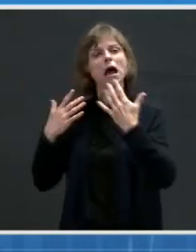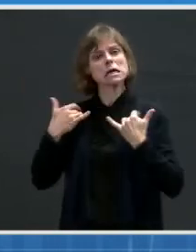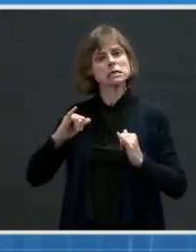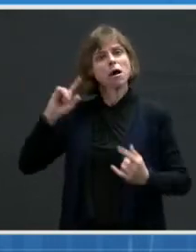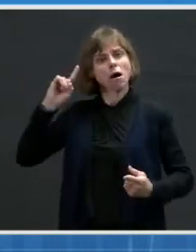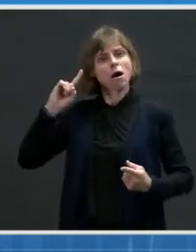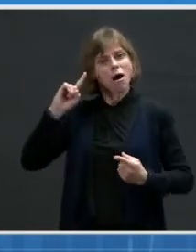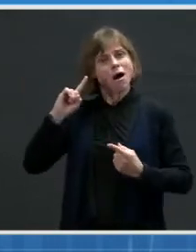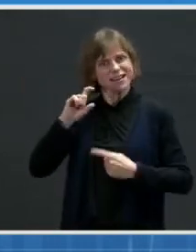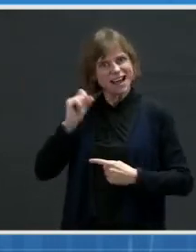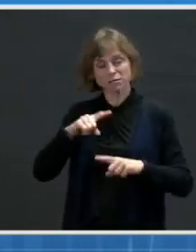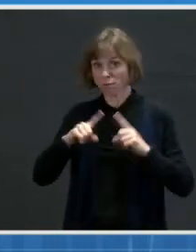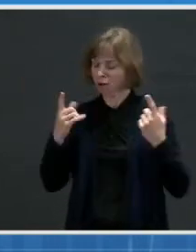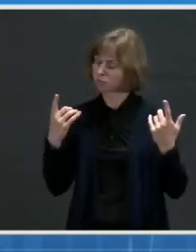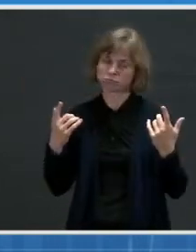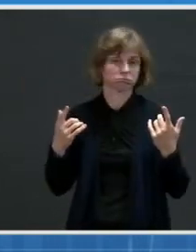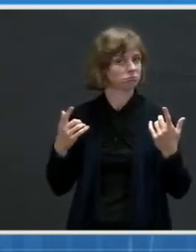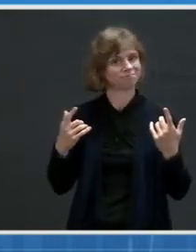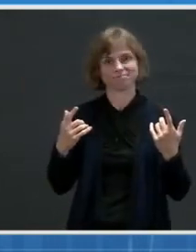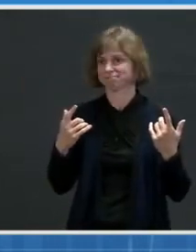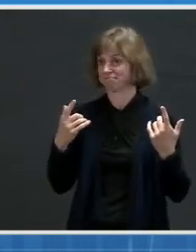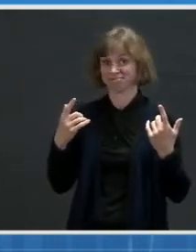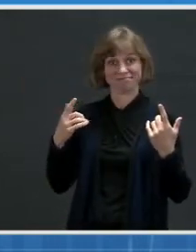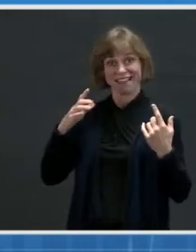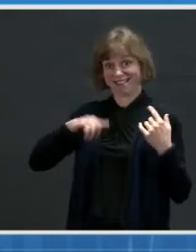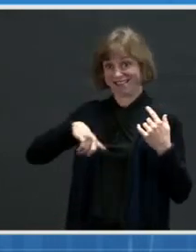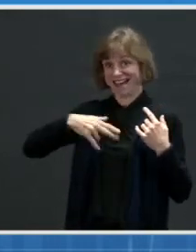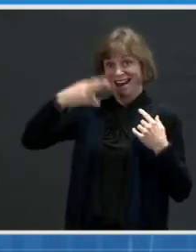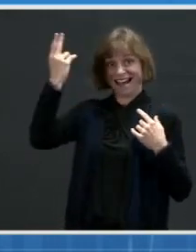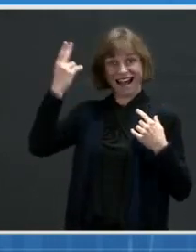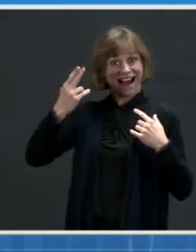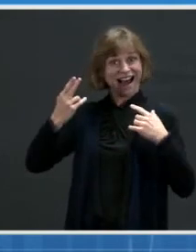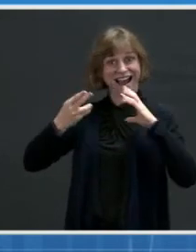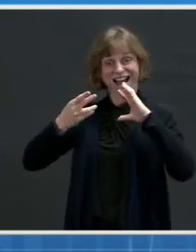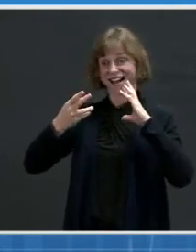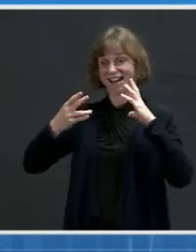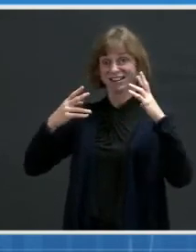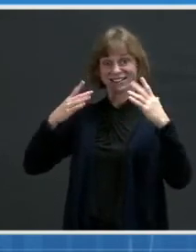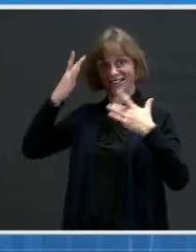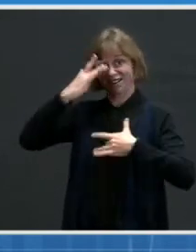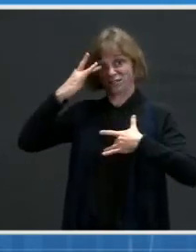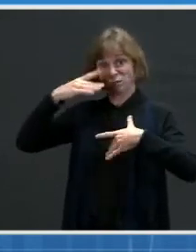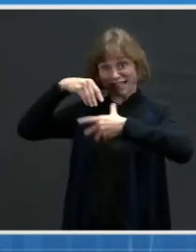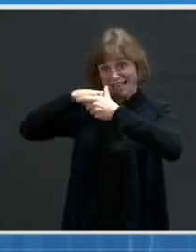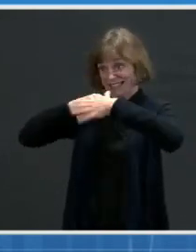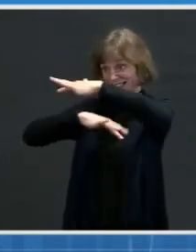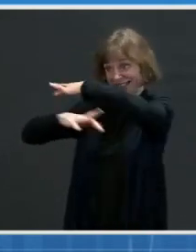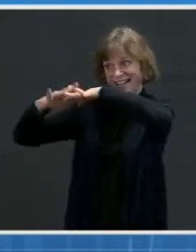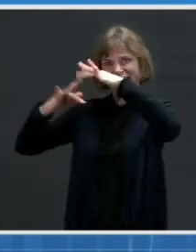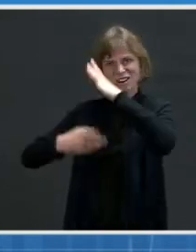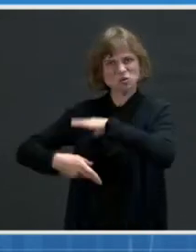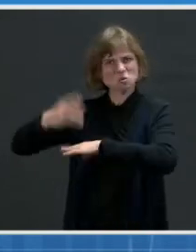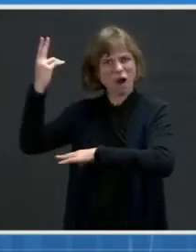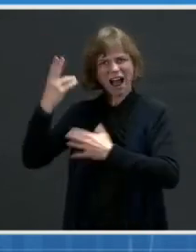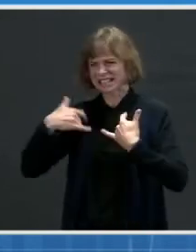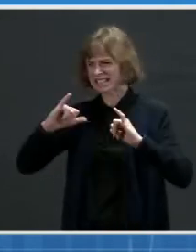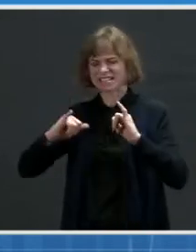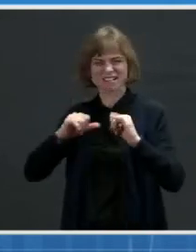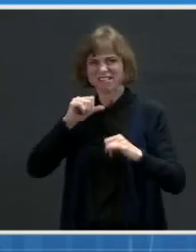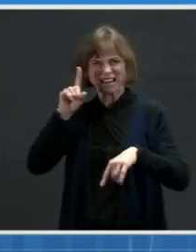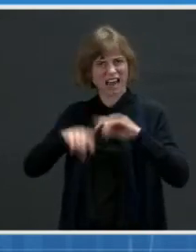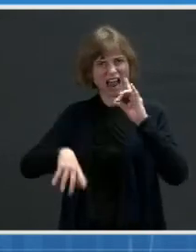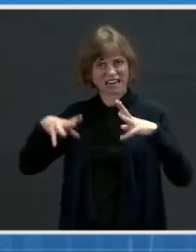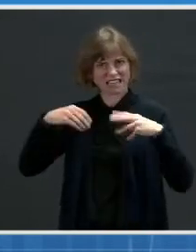you, we are still at an unacceptably high baseline level, with the 7-day average